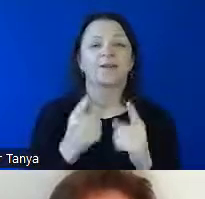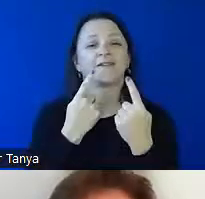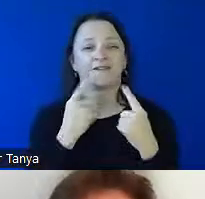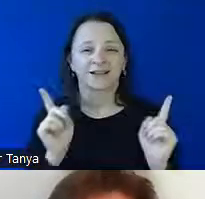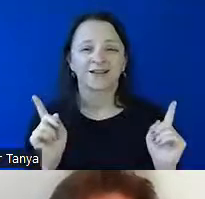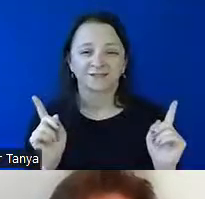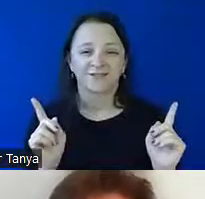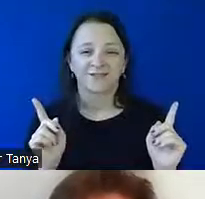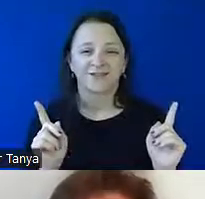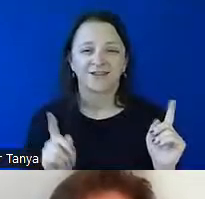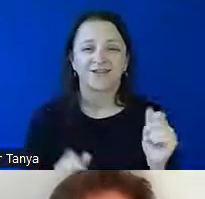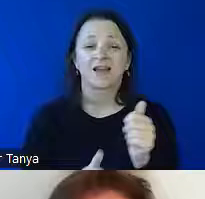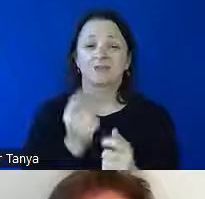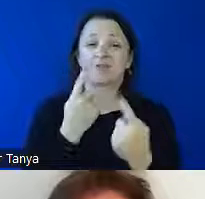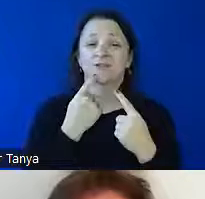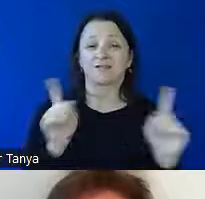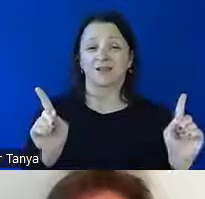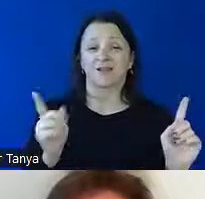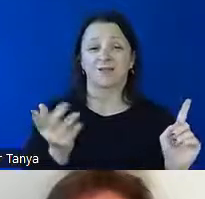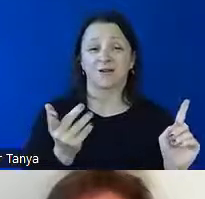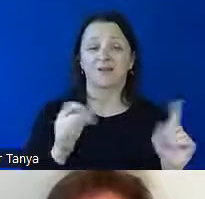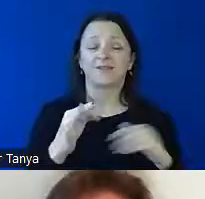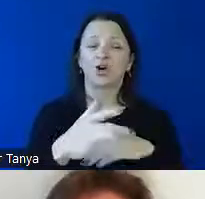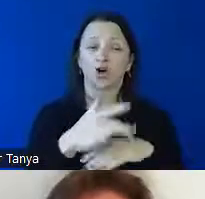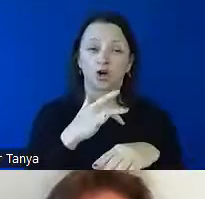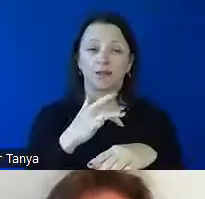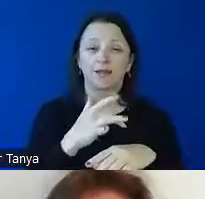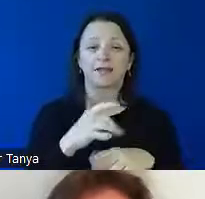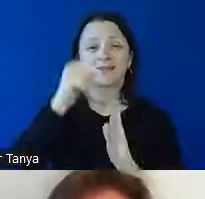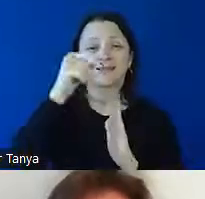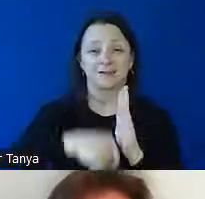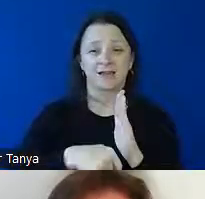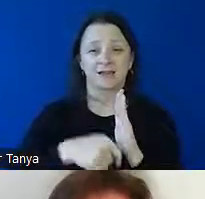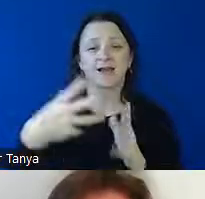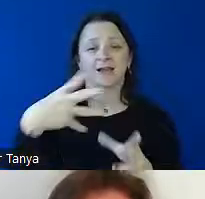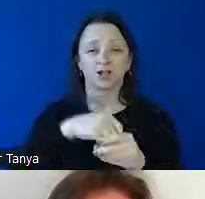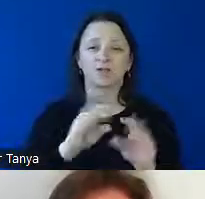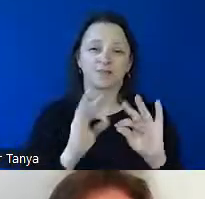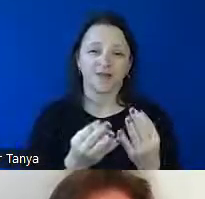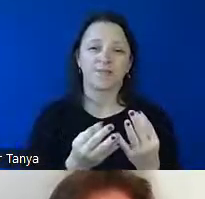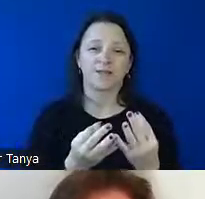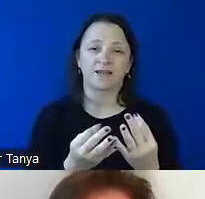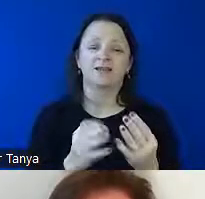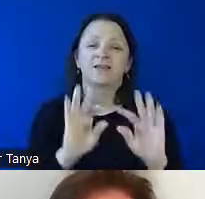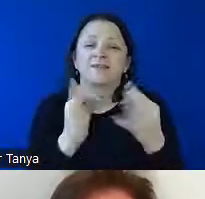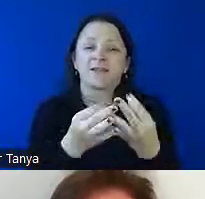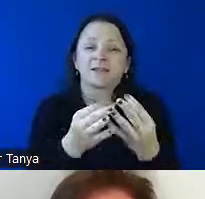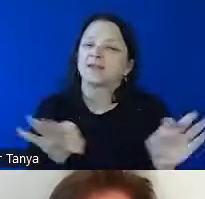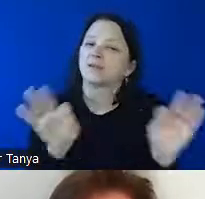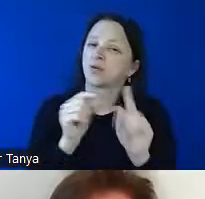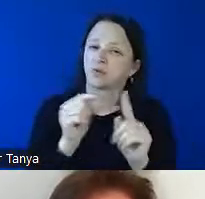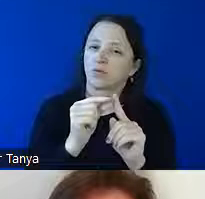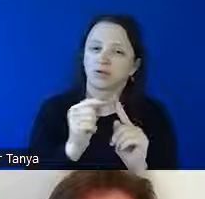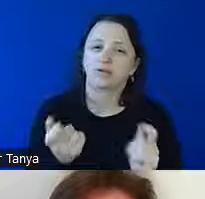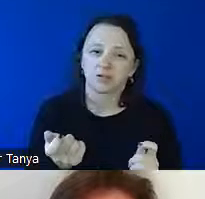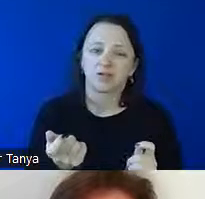And it's most effective if intervention is early, intense, and includes the family. Family is the key word.